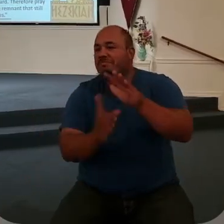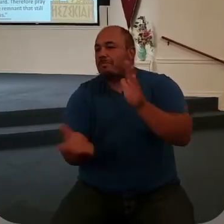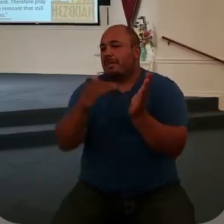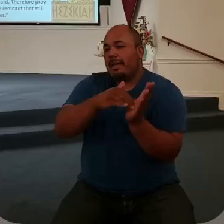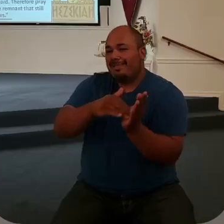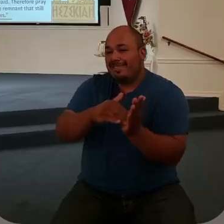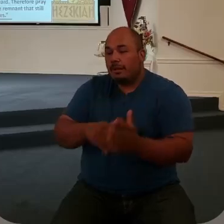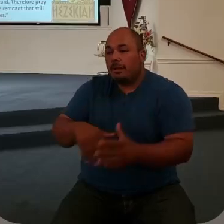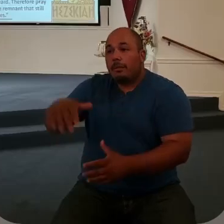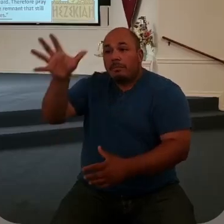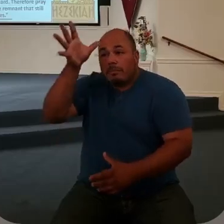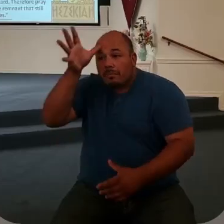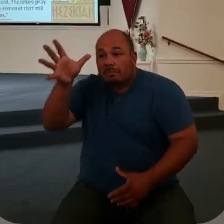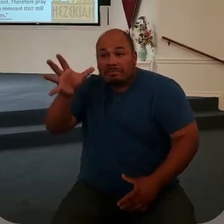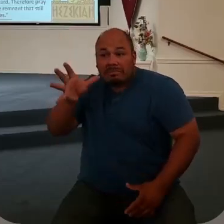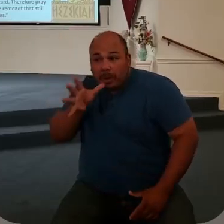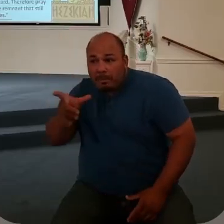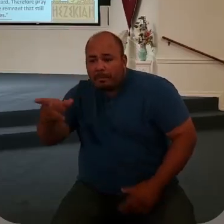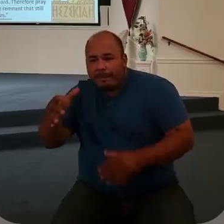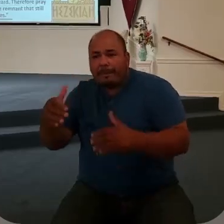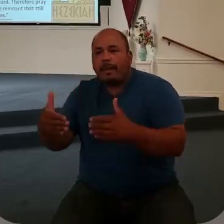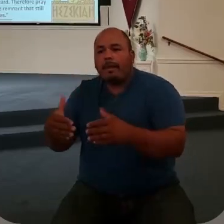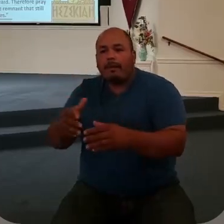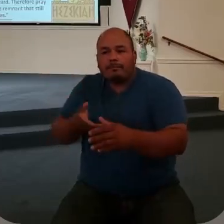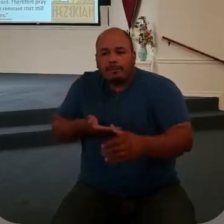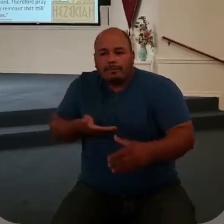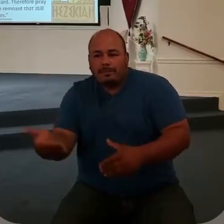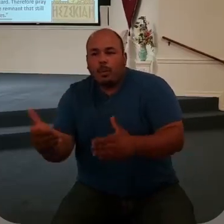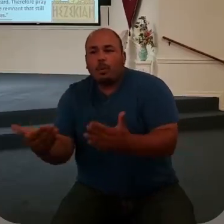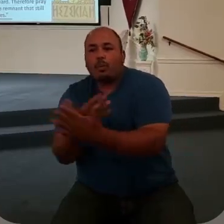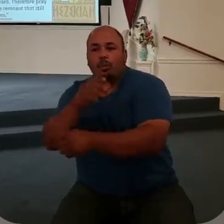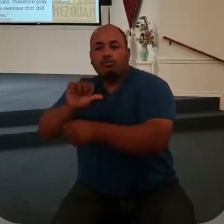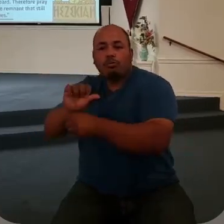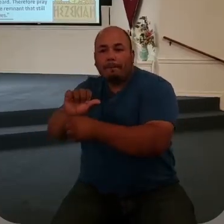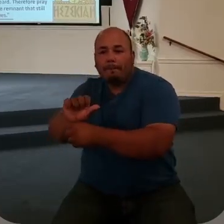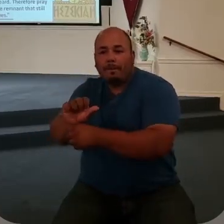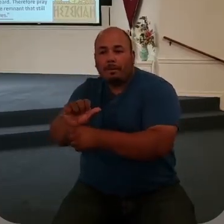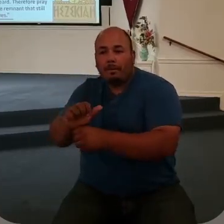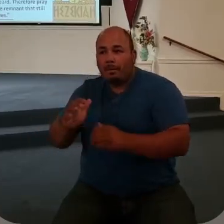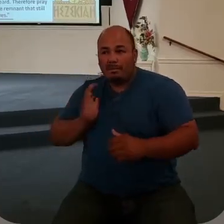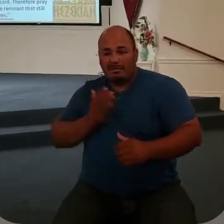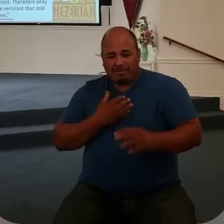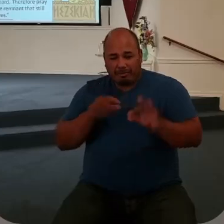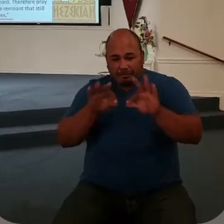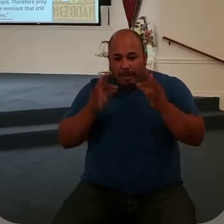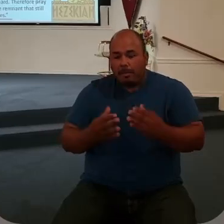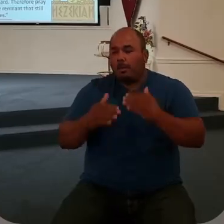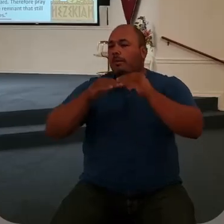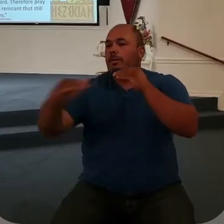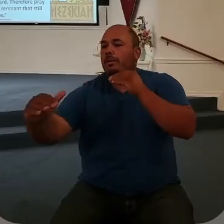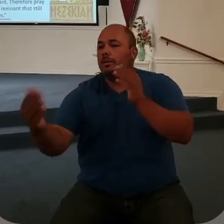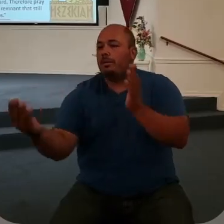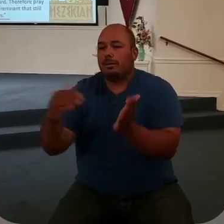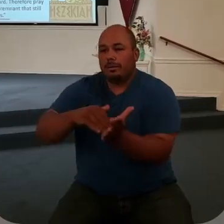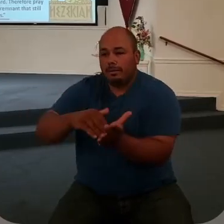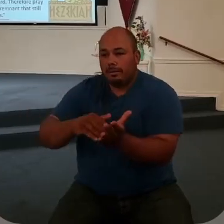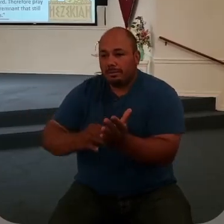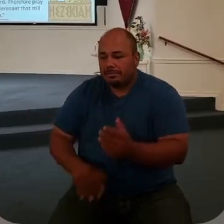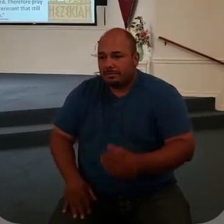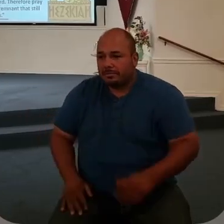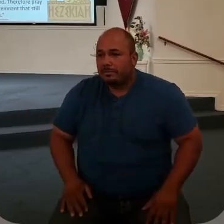better jobs, and the life of our family was stable again. My parents, in their moment of grief and